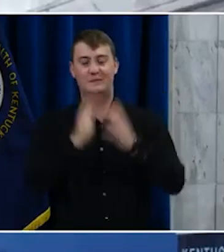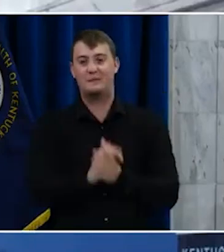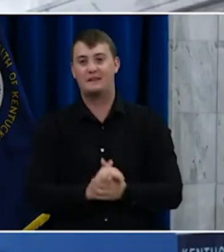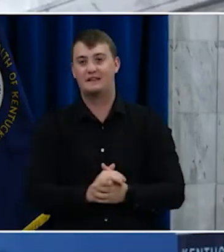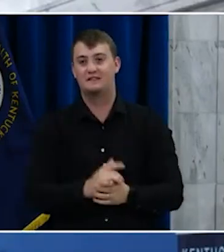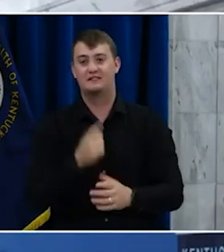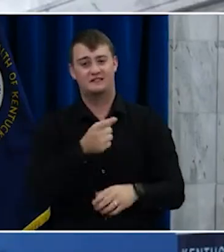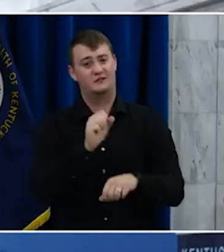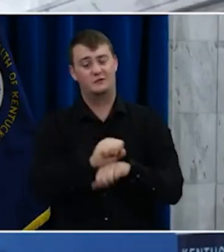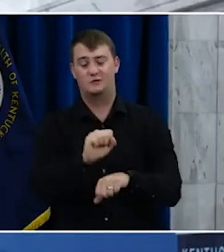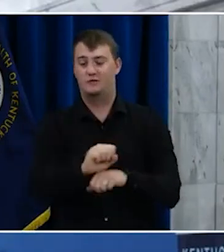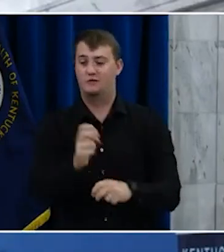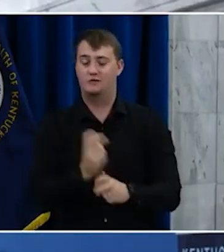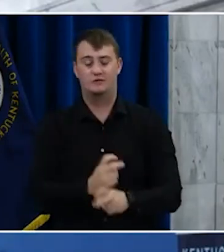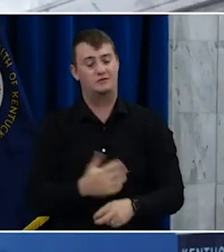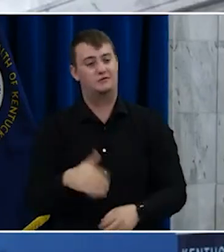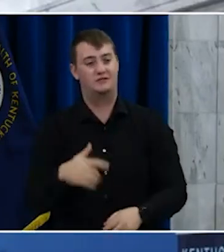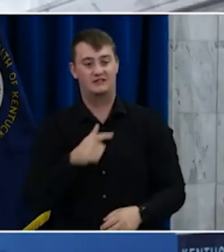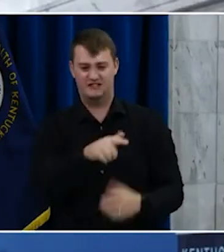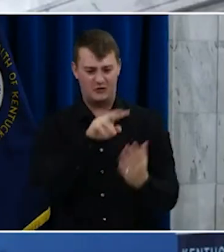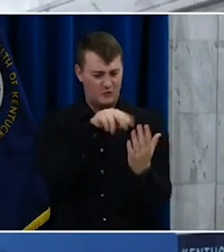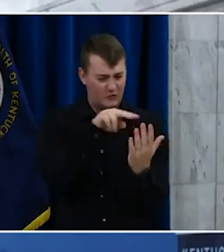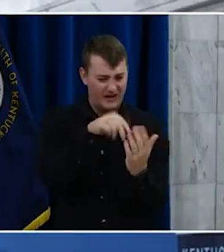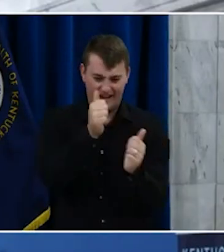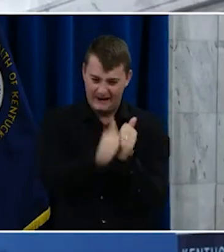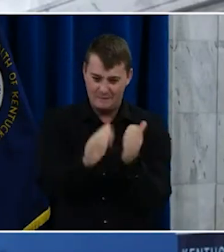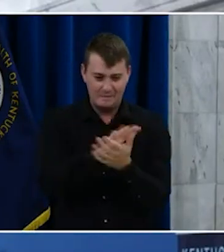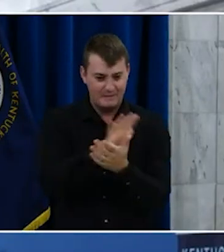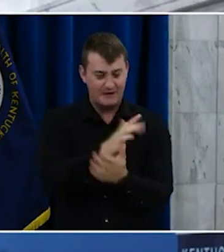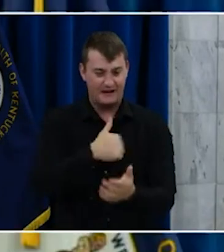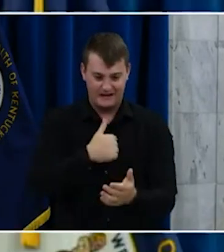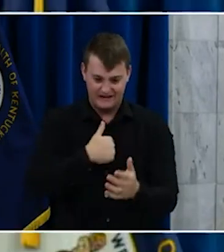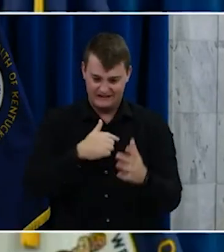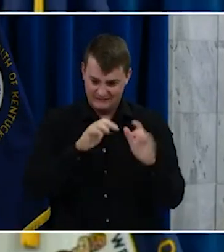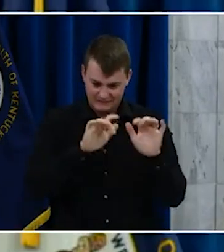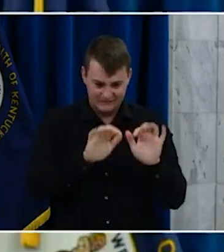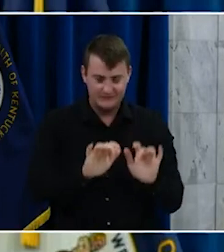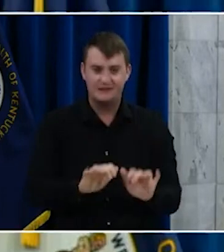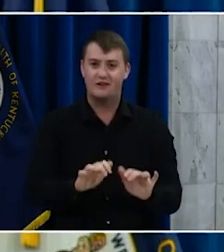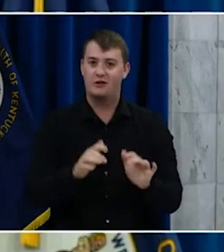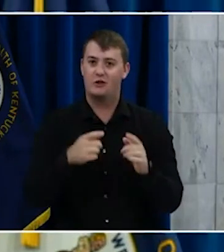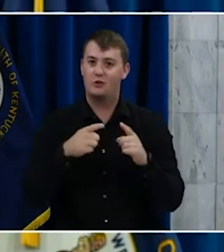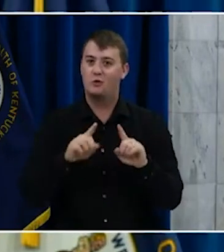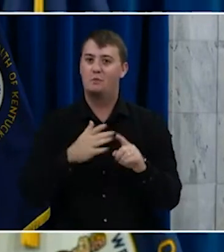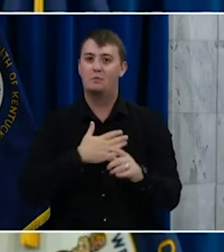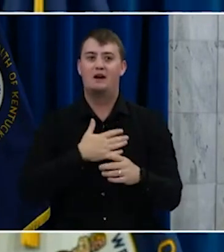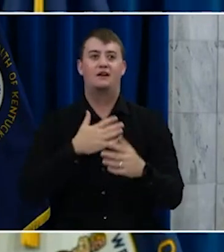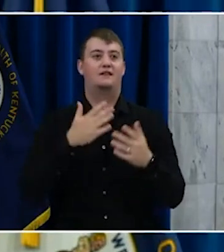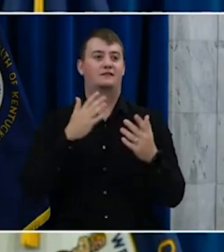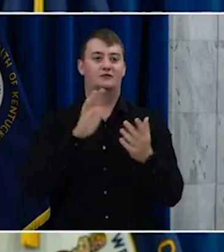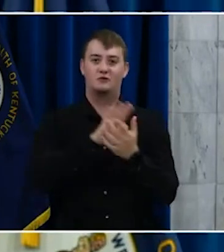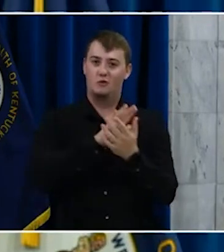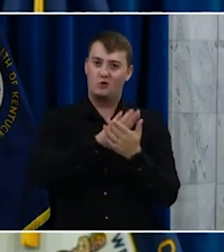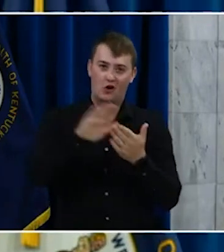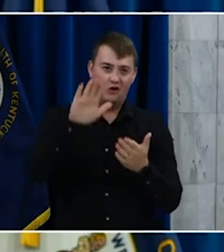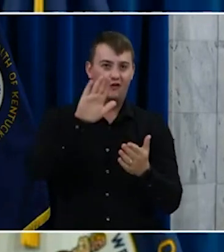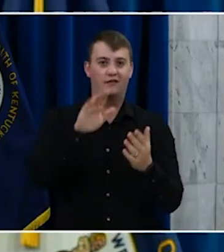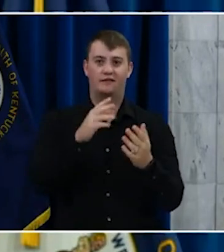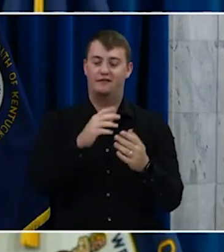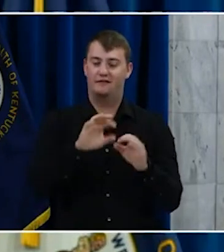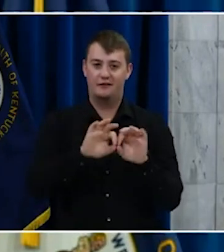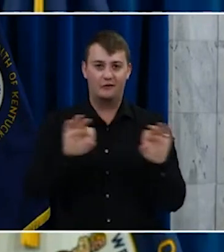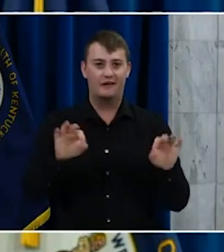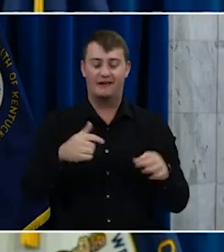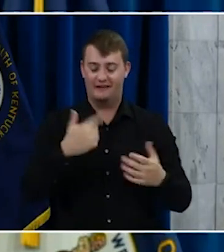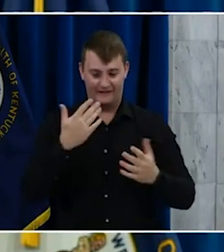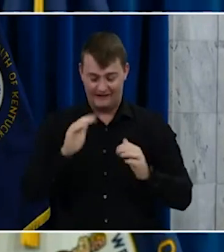She works her butt off. She proofread every paper I did over the course of all my graduate degrees, and I'm sure she wondered how I spoke English